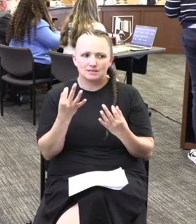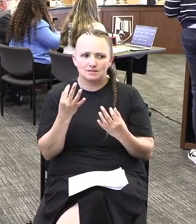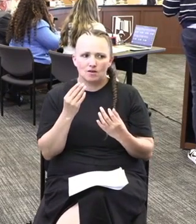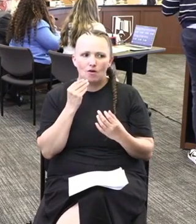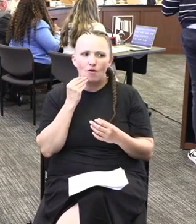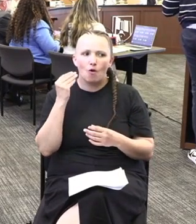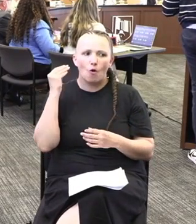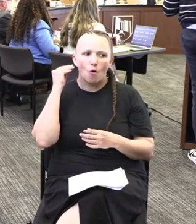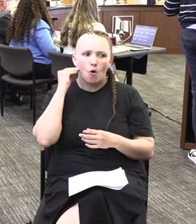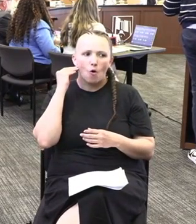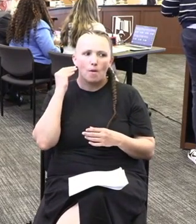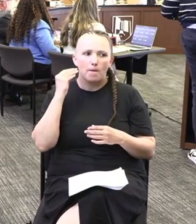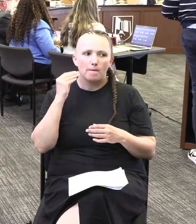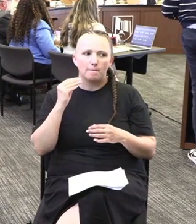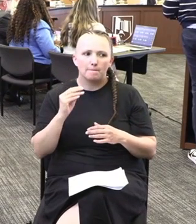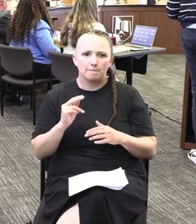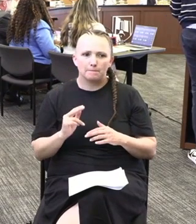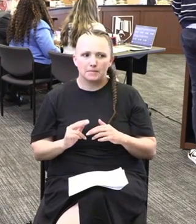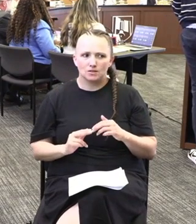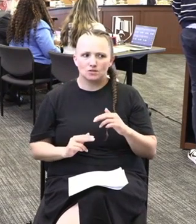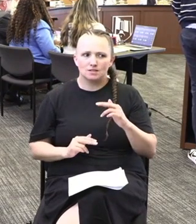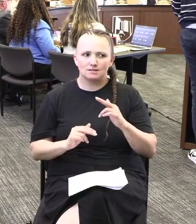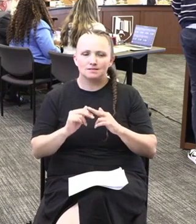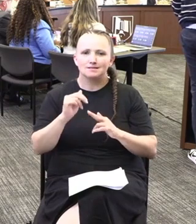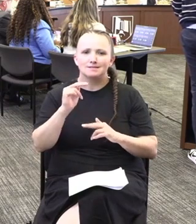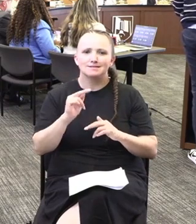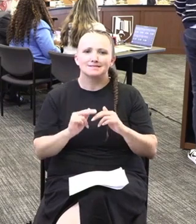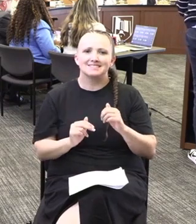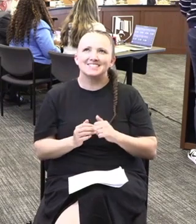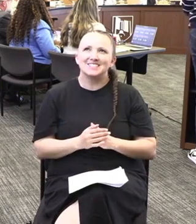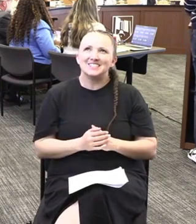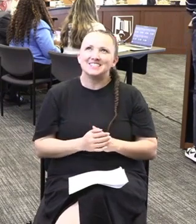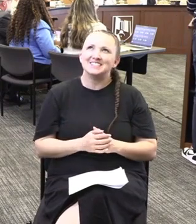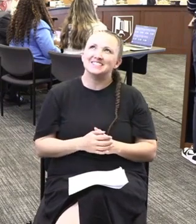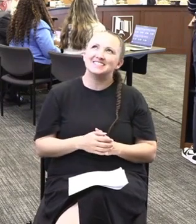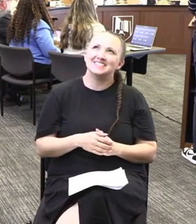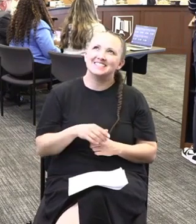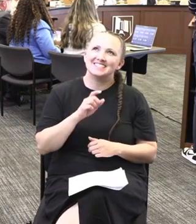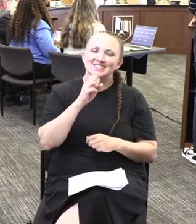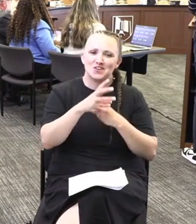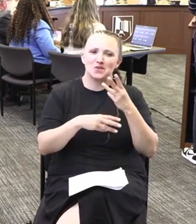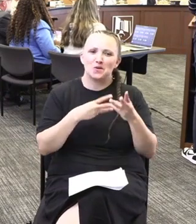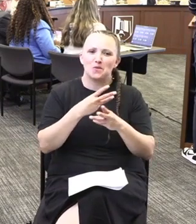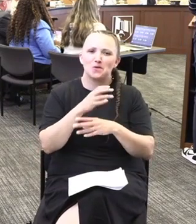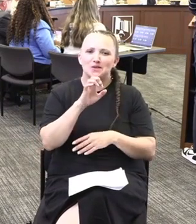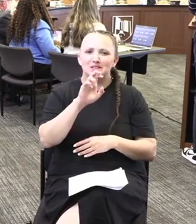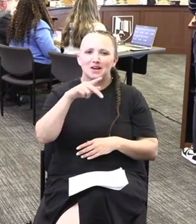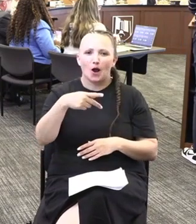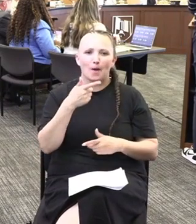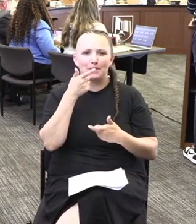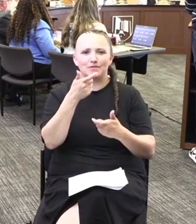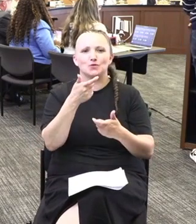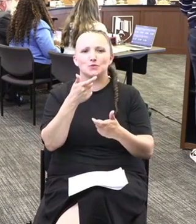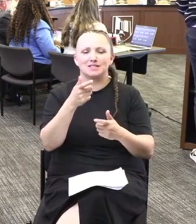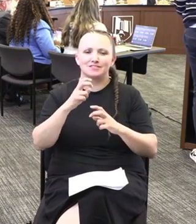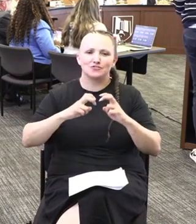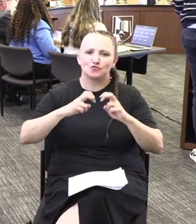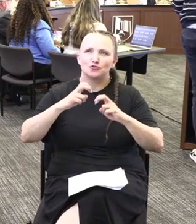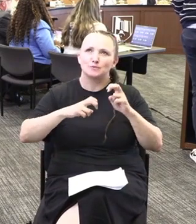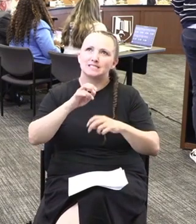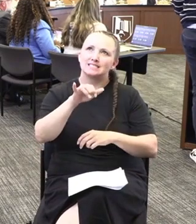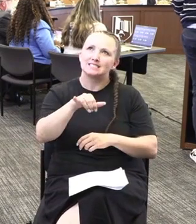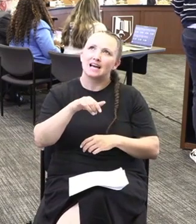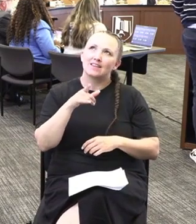Transitioning to the student perspective was OSA hosted a World Cup viewing of the World Cup tournament.